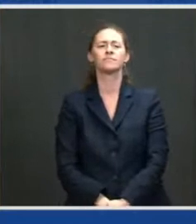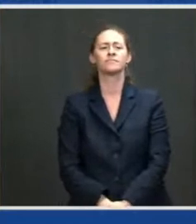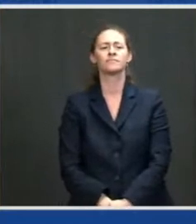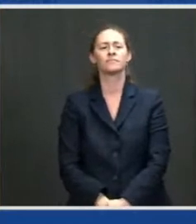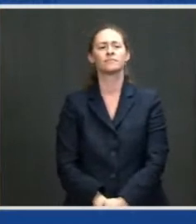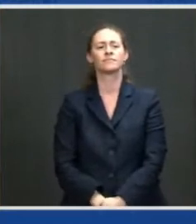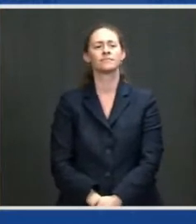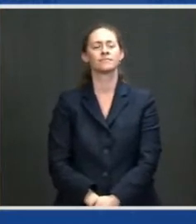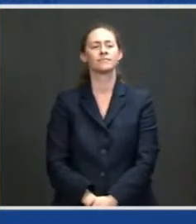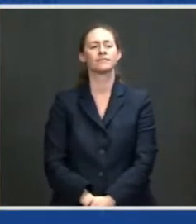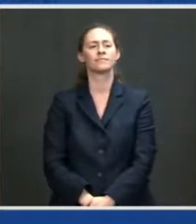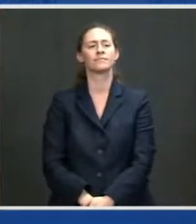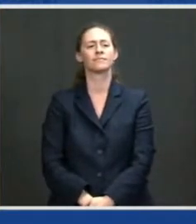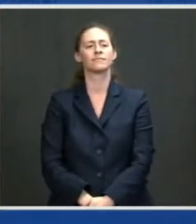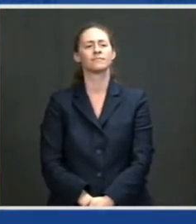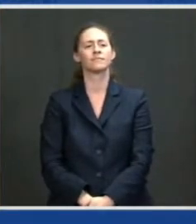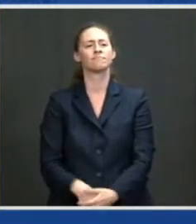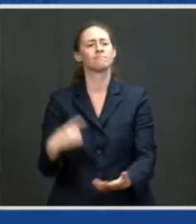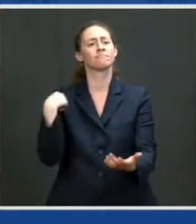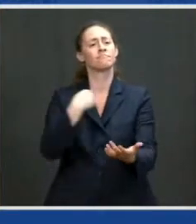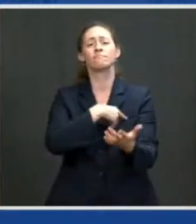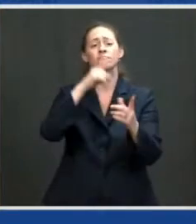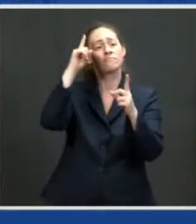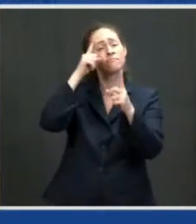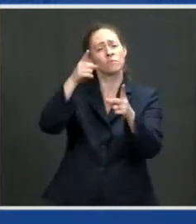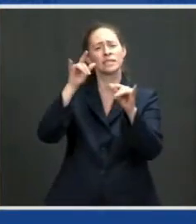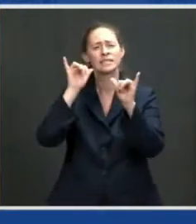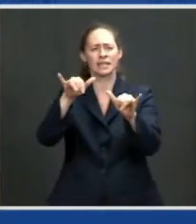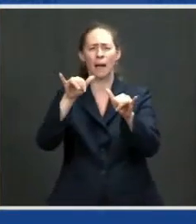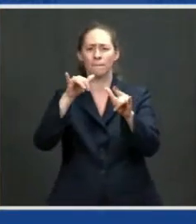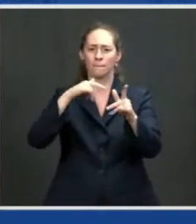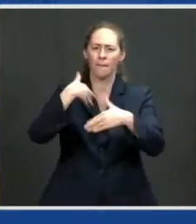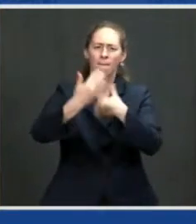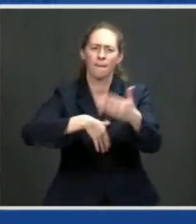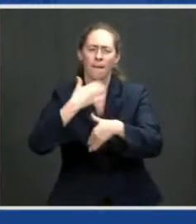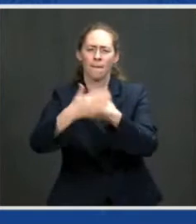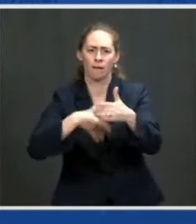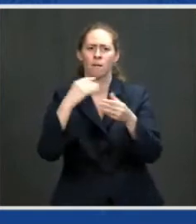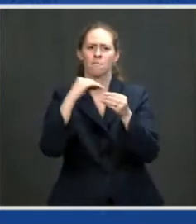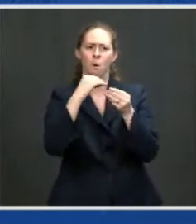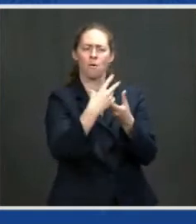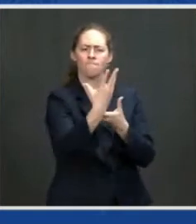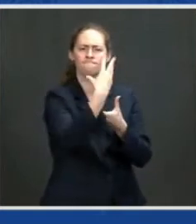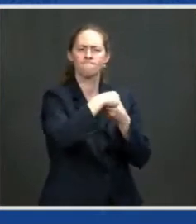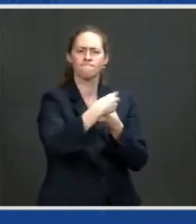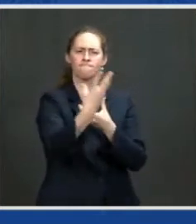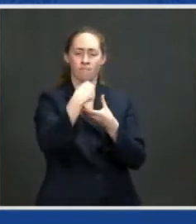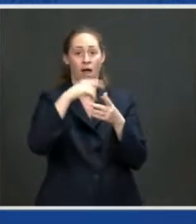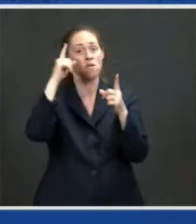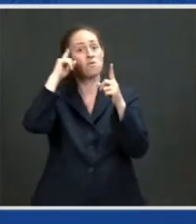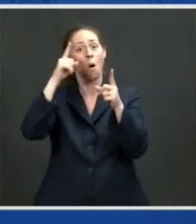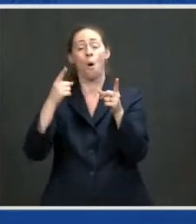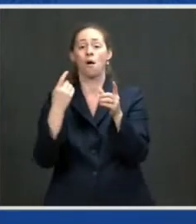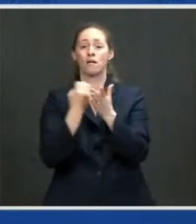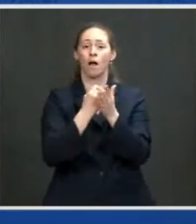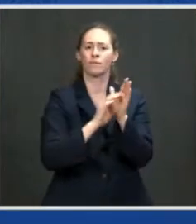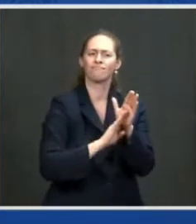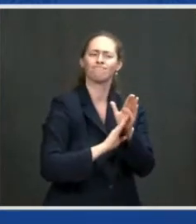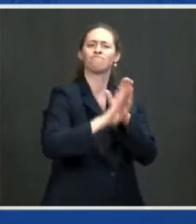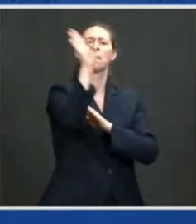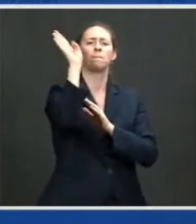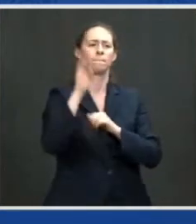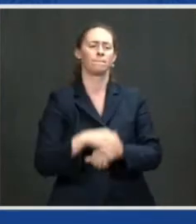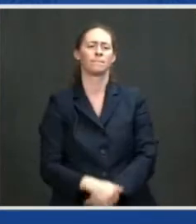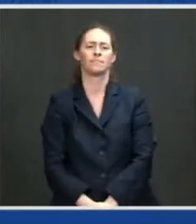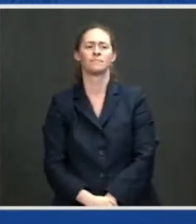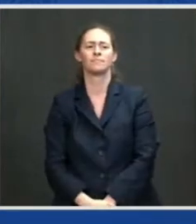on a sustainable path to faster, more inclusive economic growth. We have to start investing in ourselves again, in the American